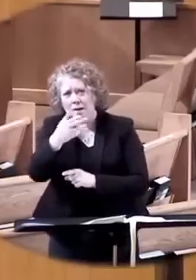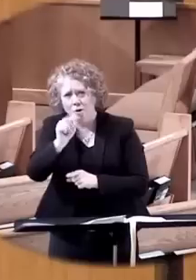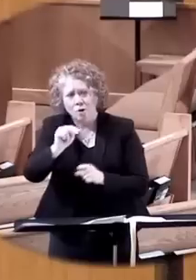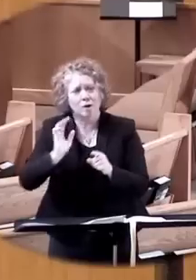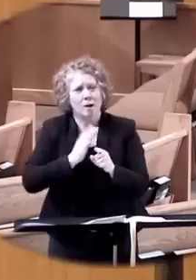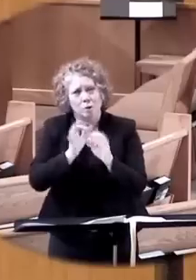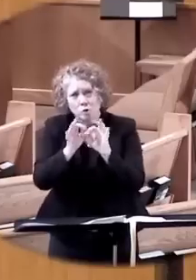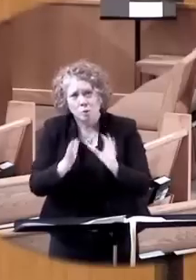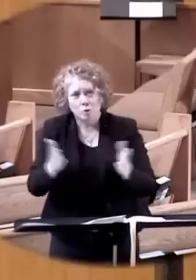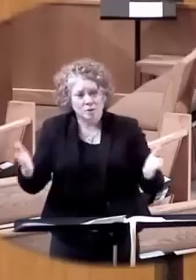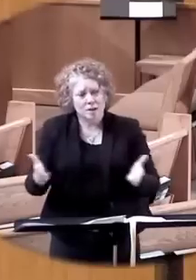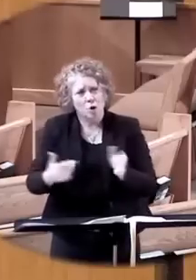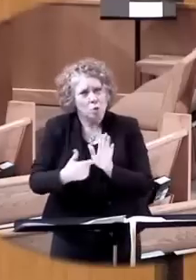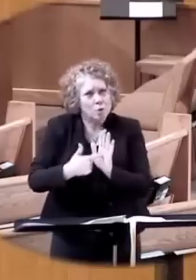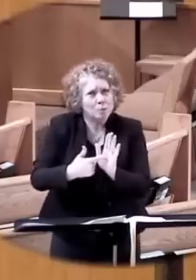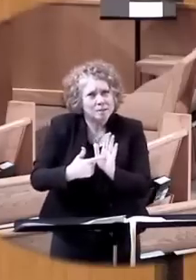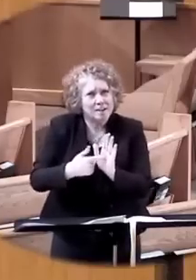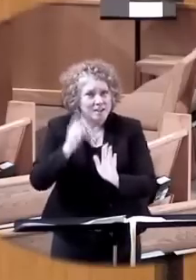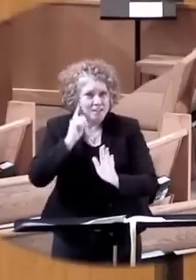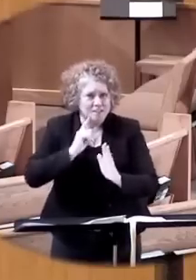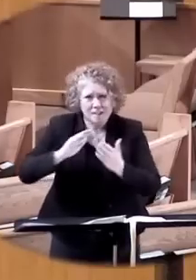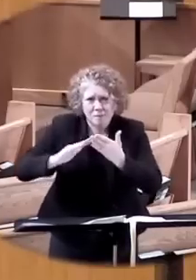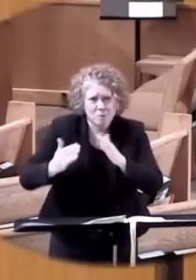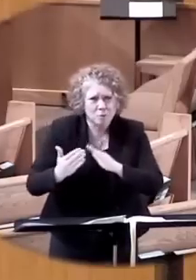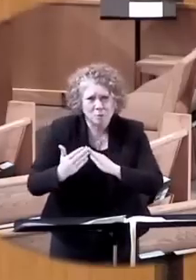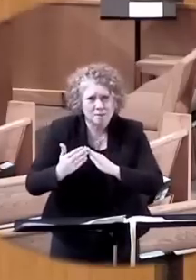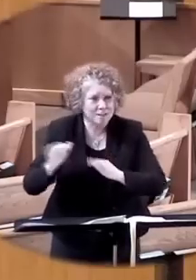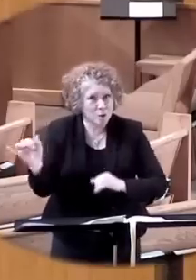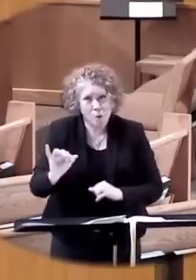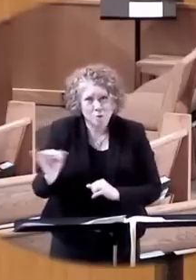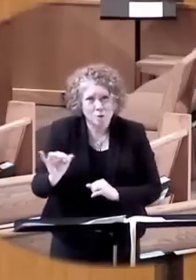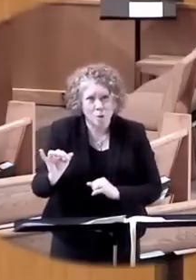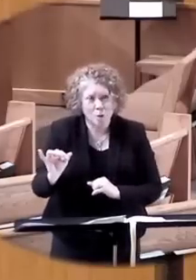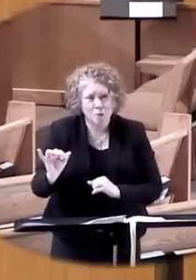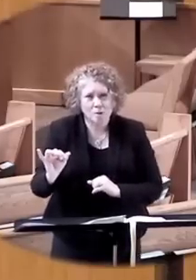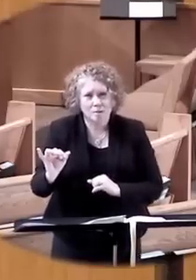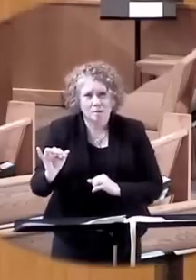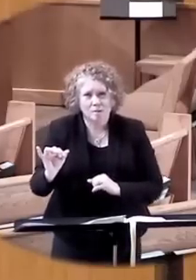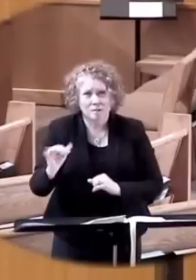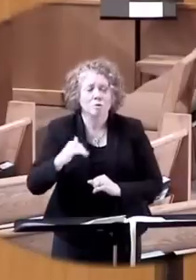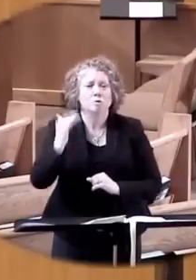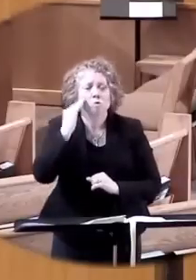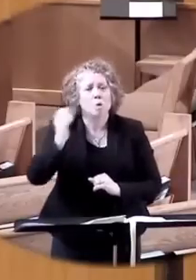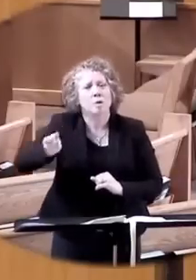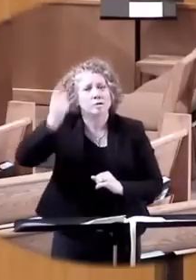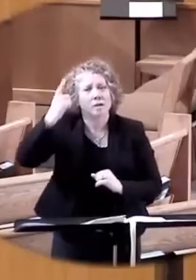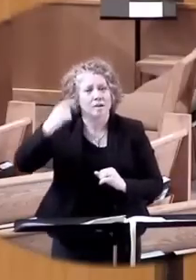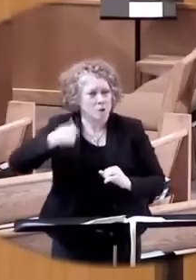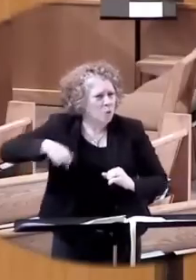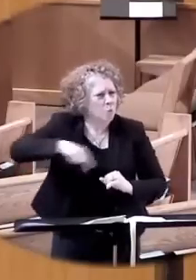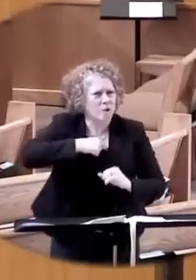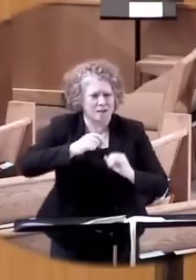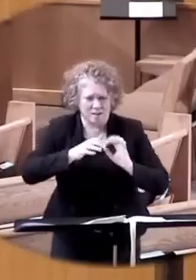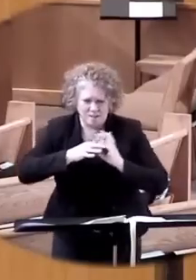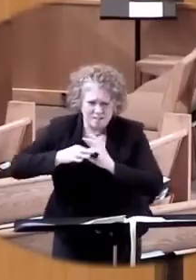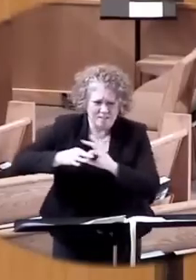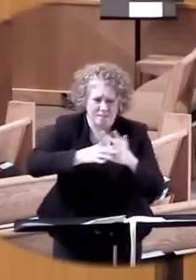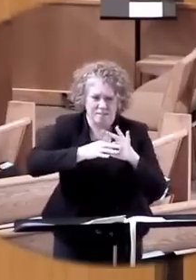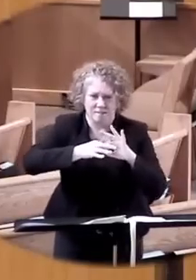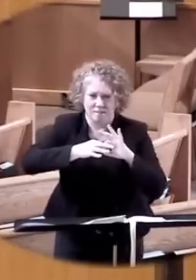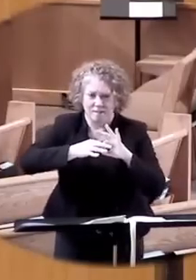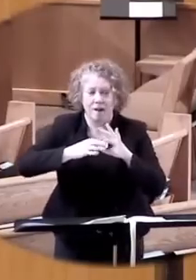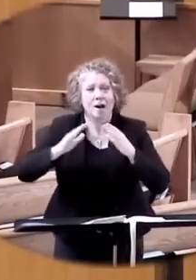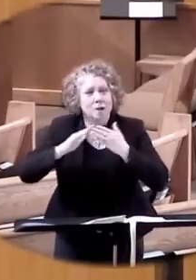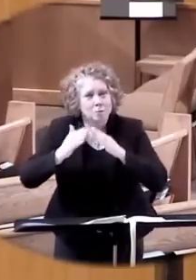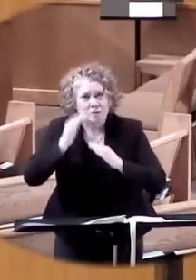here representing that community as well. To know that as a community of faith, we are small communities of